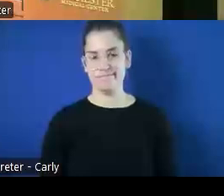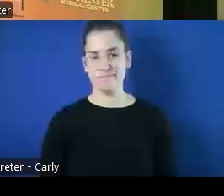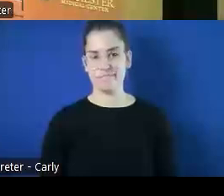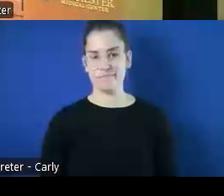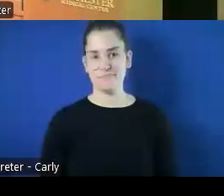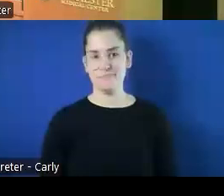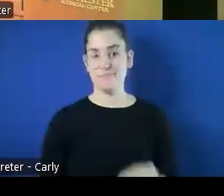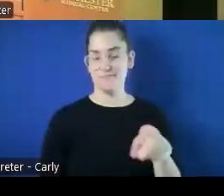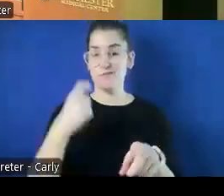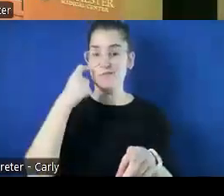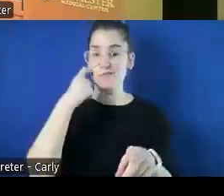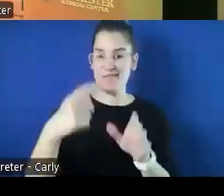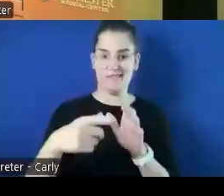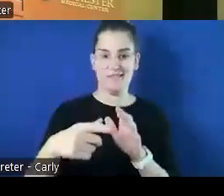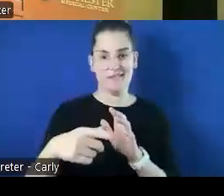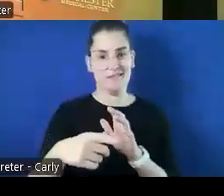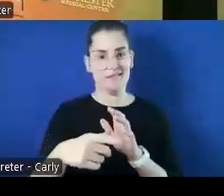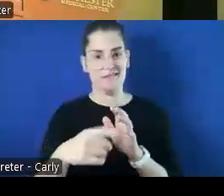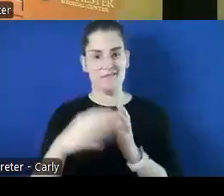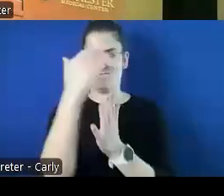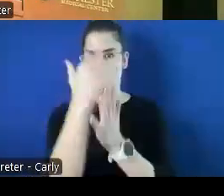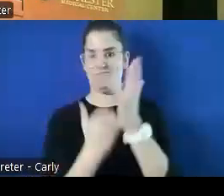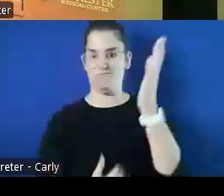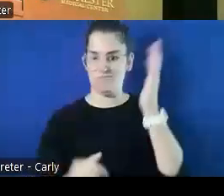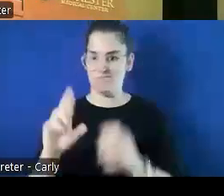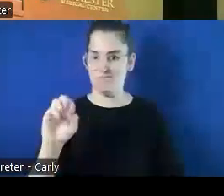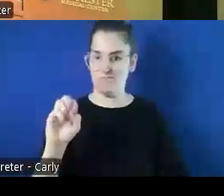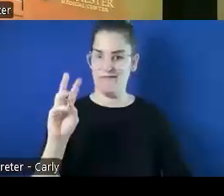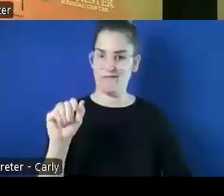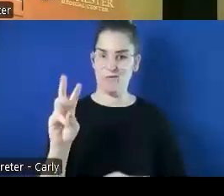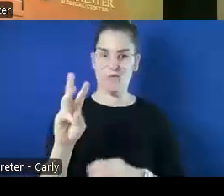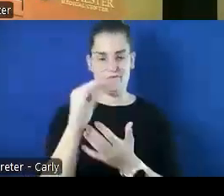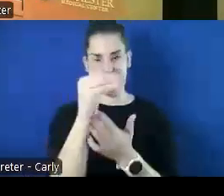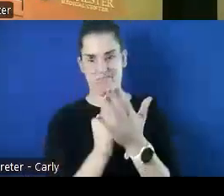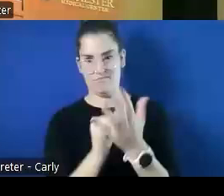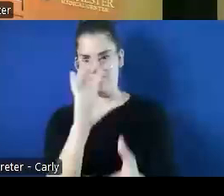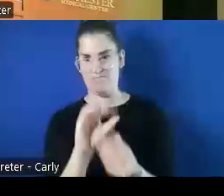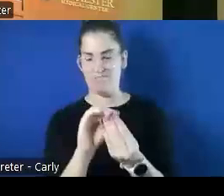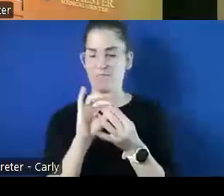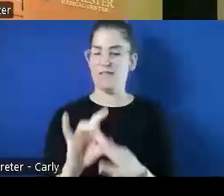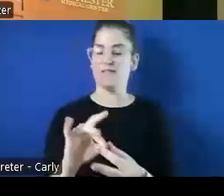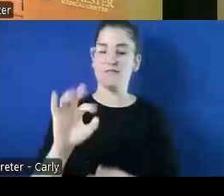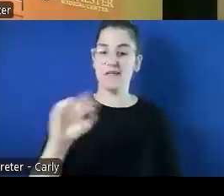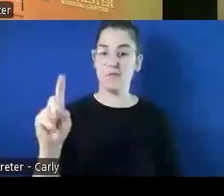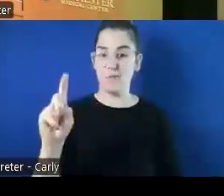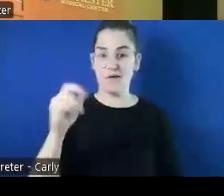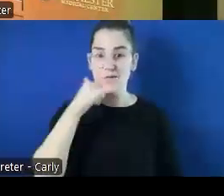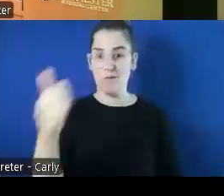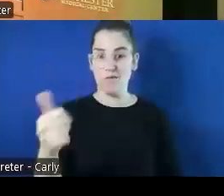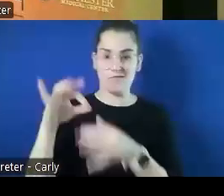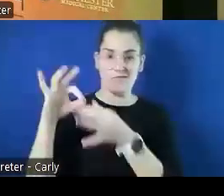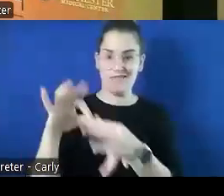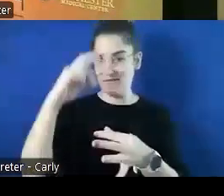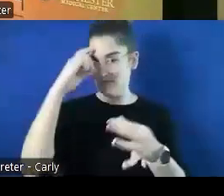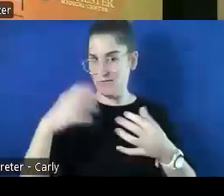proportion of 911 calls in which this is related to a mental health crisis. And the estimates are